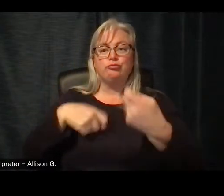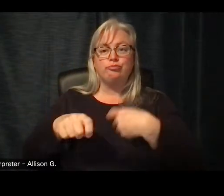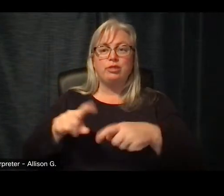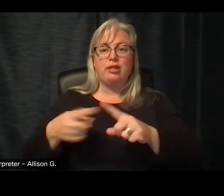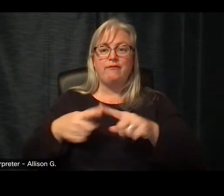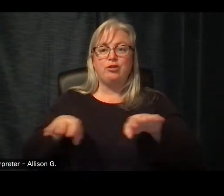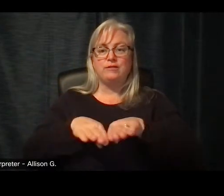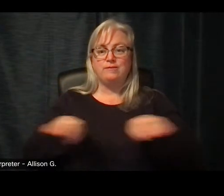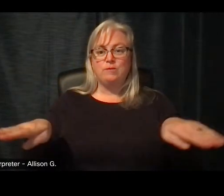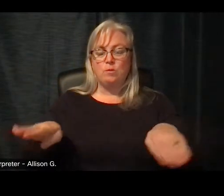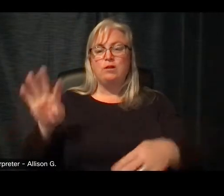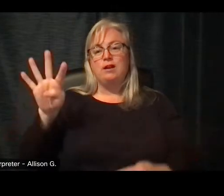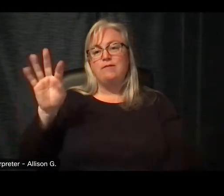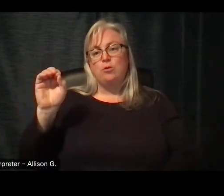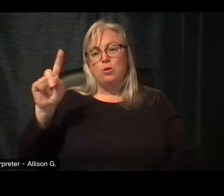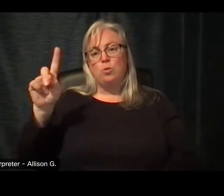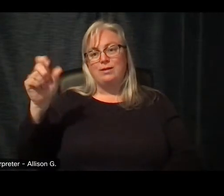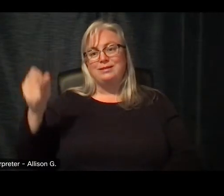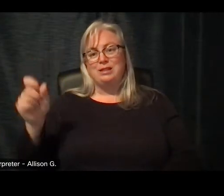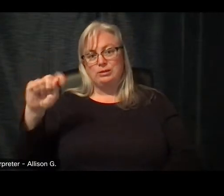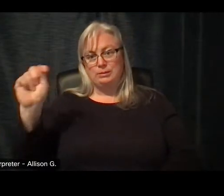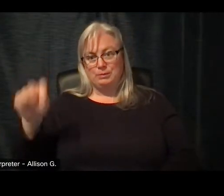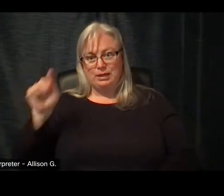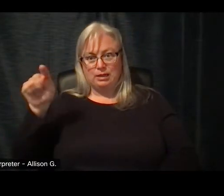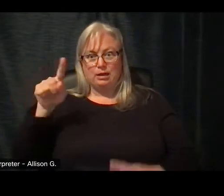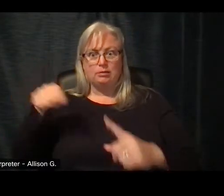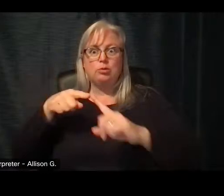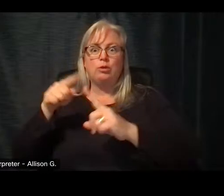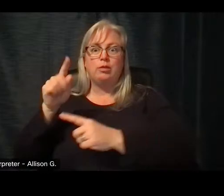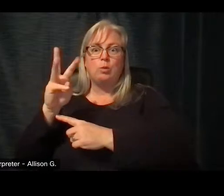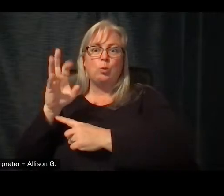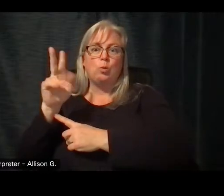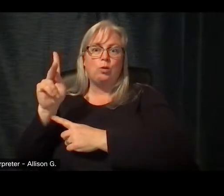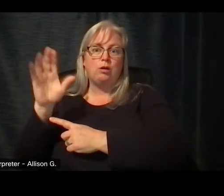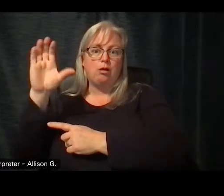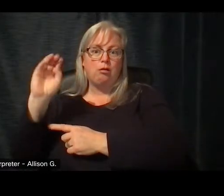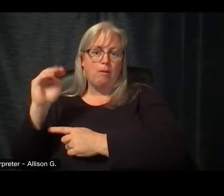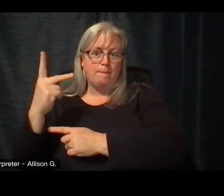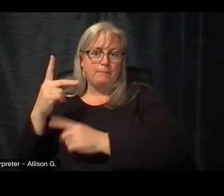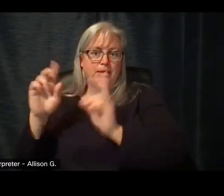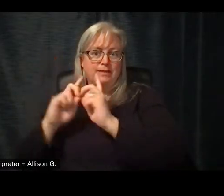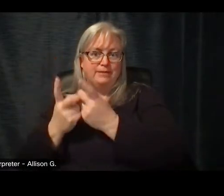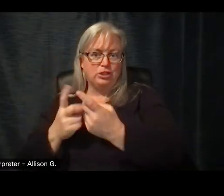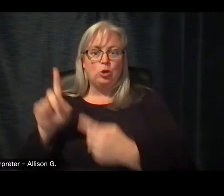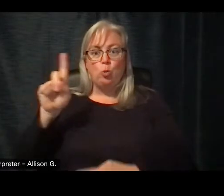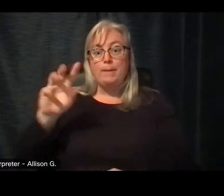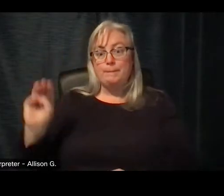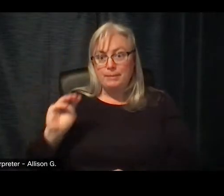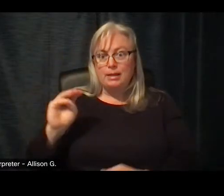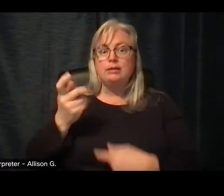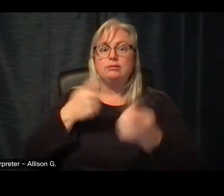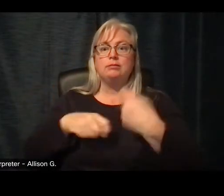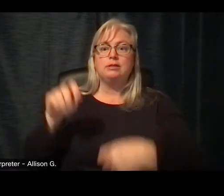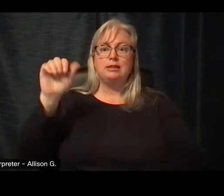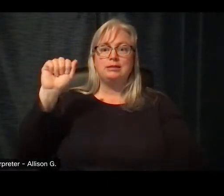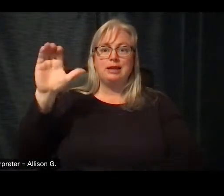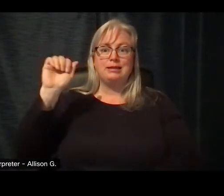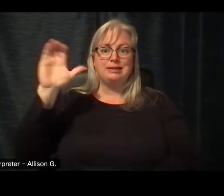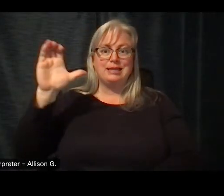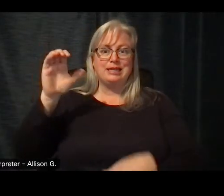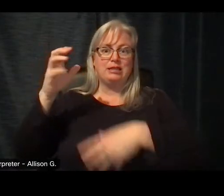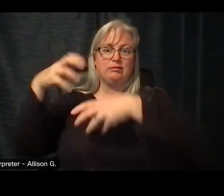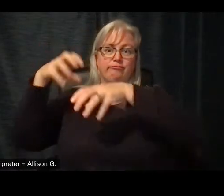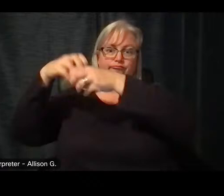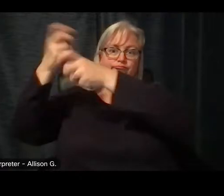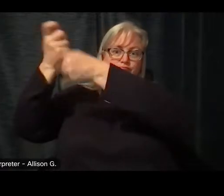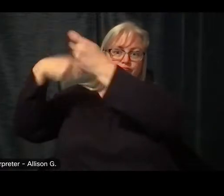floor at 401 Southwest Topeka, specifically with the work comp division. And about $1 million of this is to replace AC units at 401 Southwest